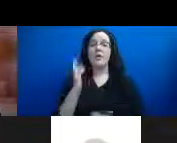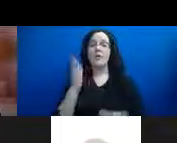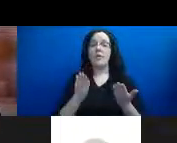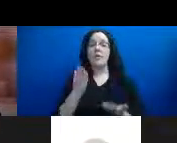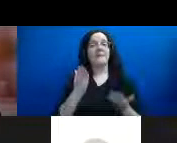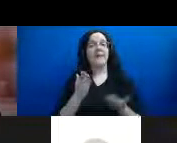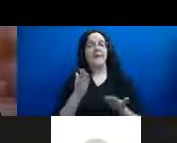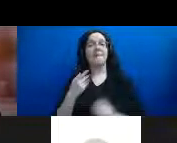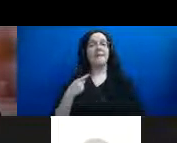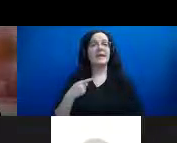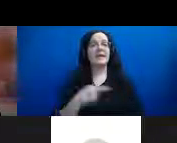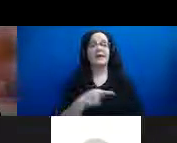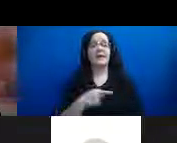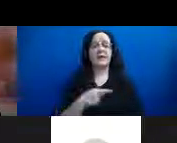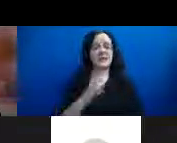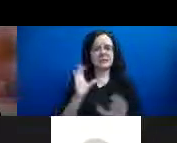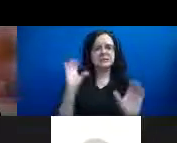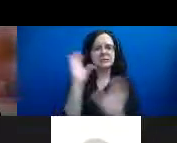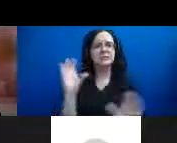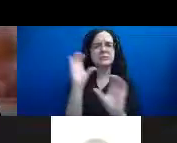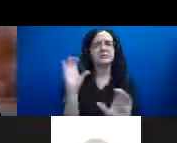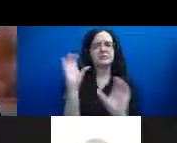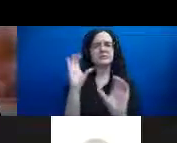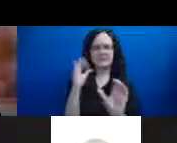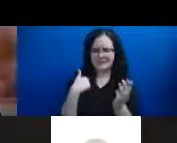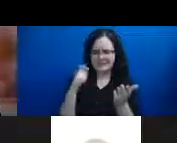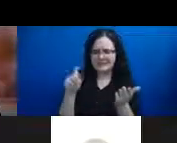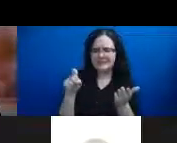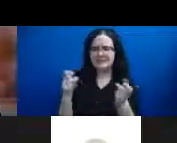out for regulation with these